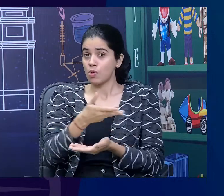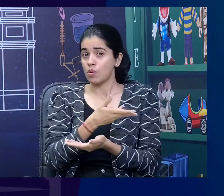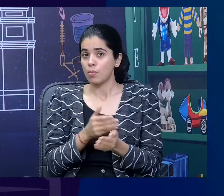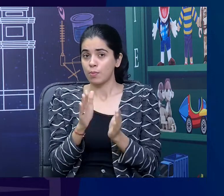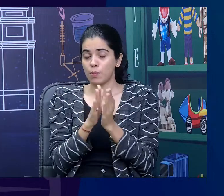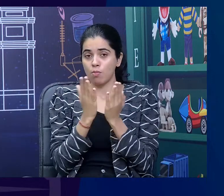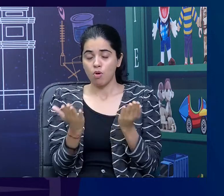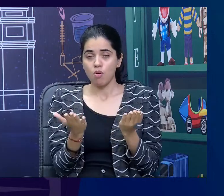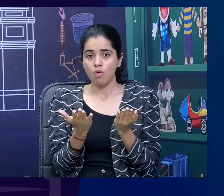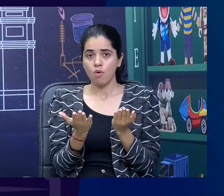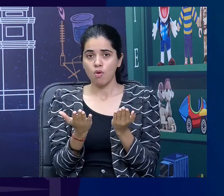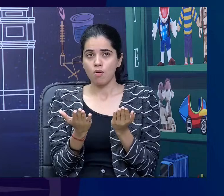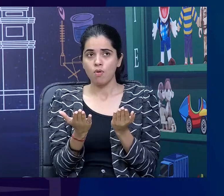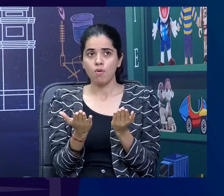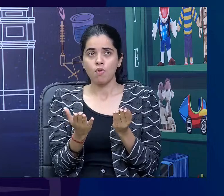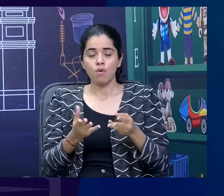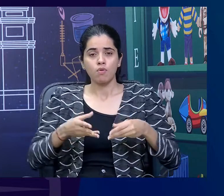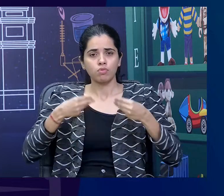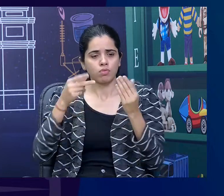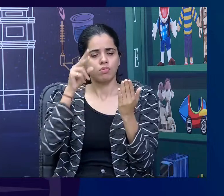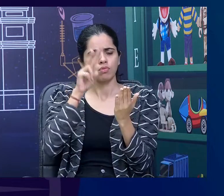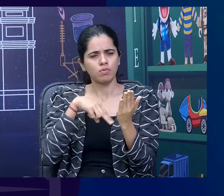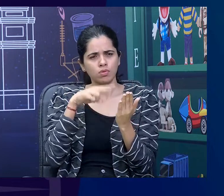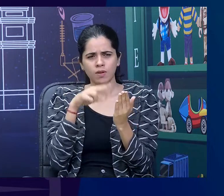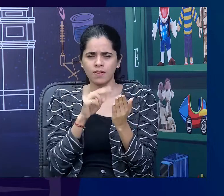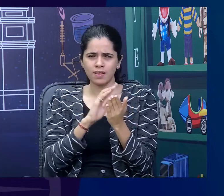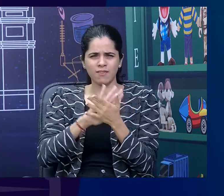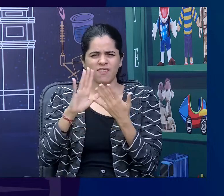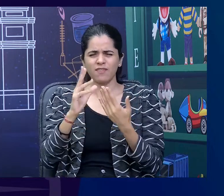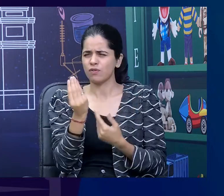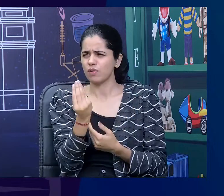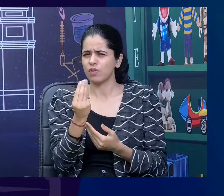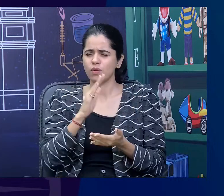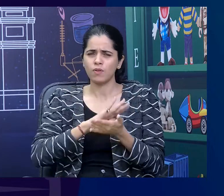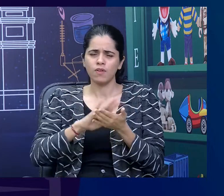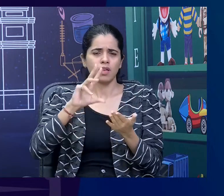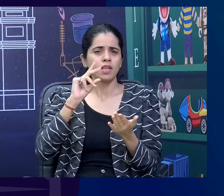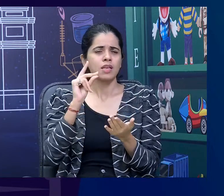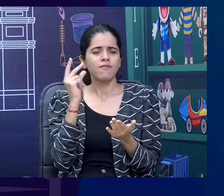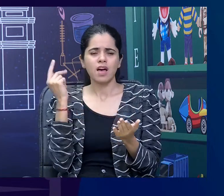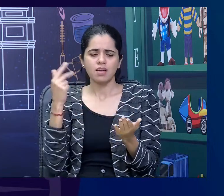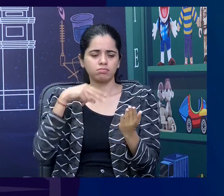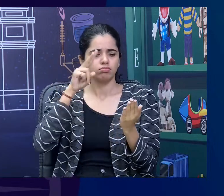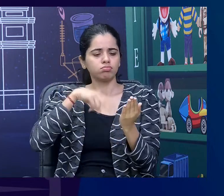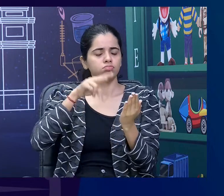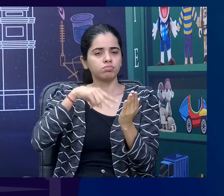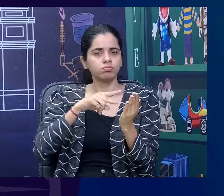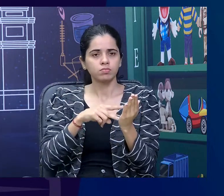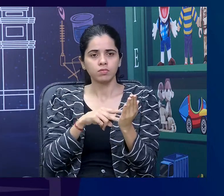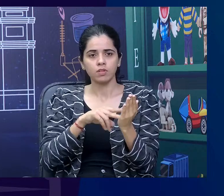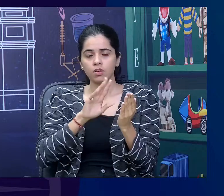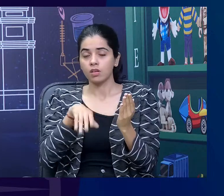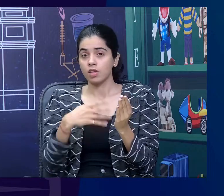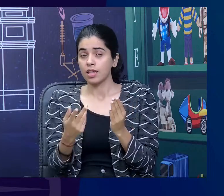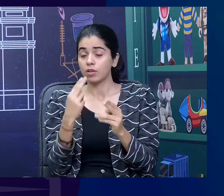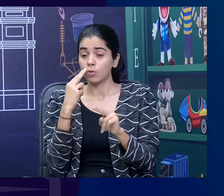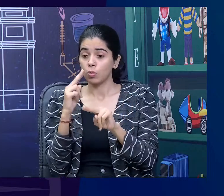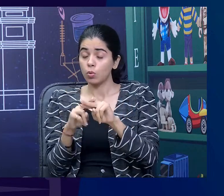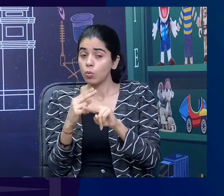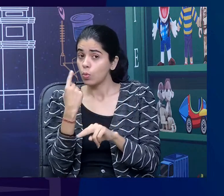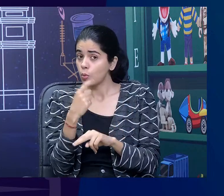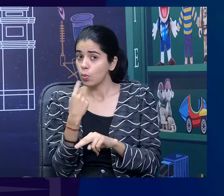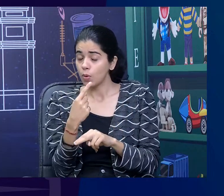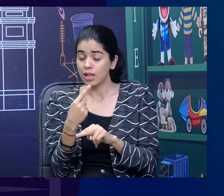they can refer to they want to read more. Some of the children finished faster, they can read. And they can also read out to a child who's struggling in